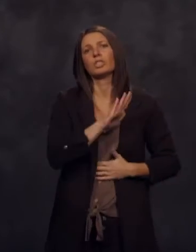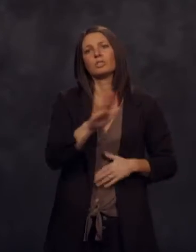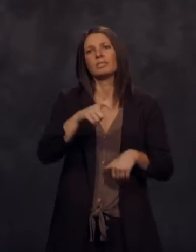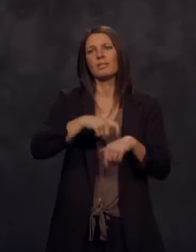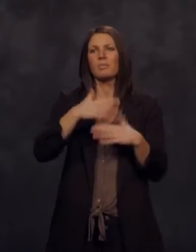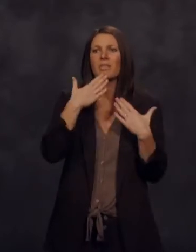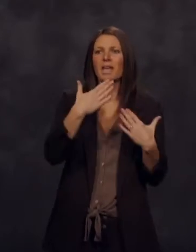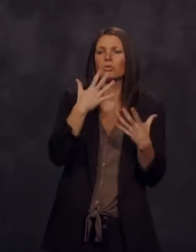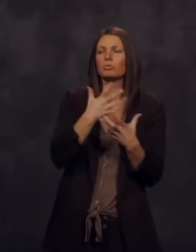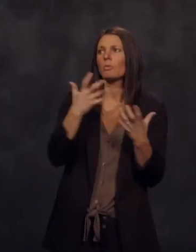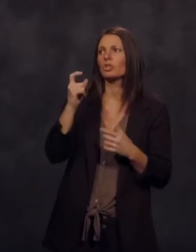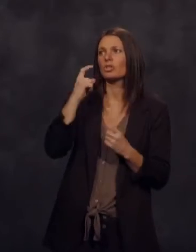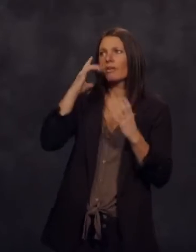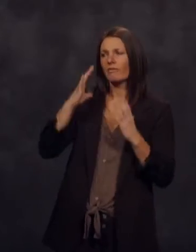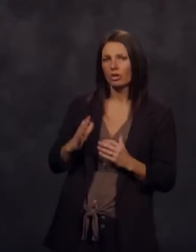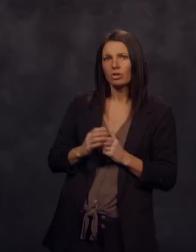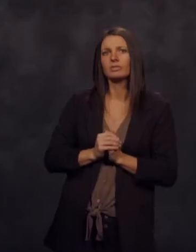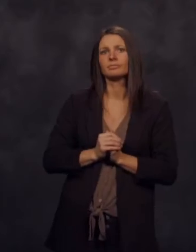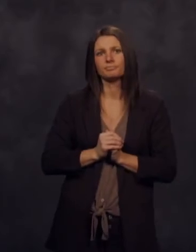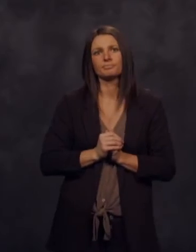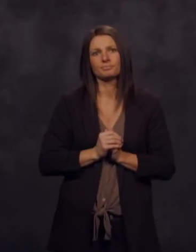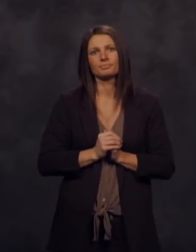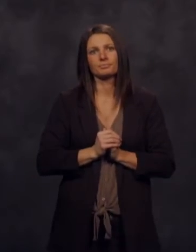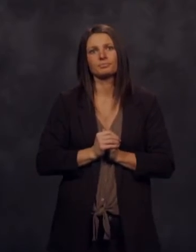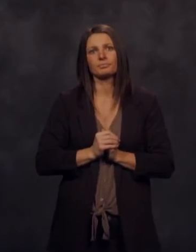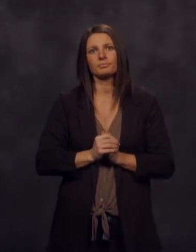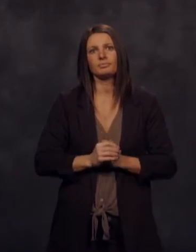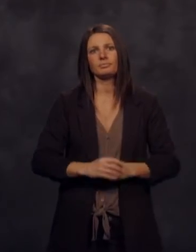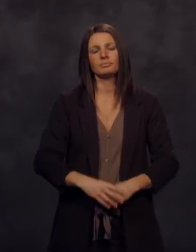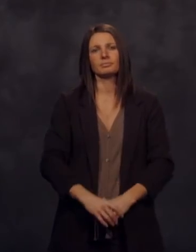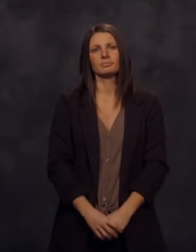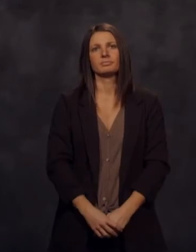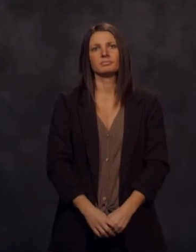So thank you, Governor Wolf.